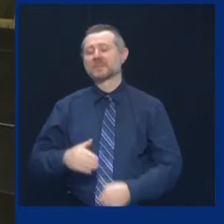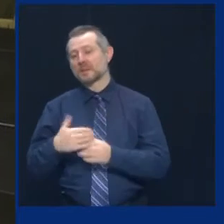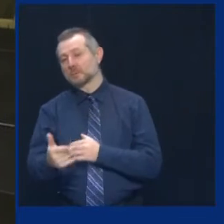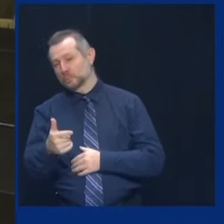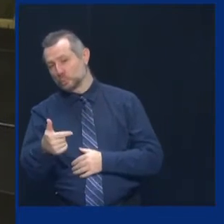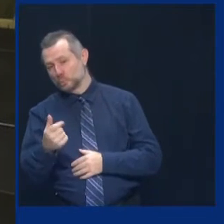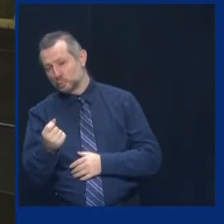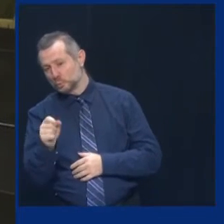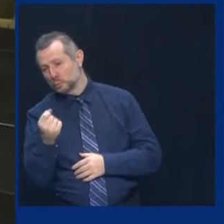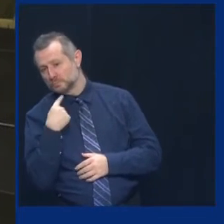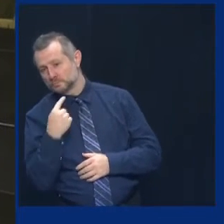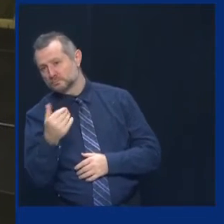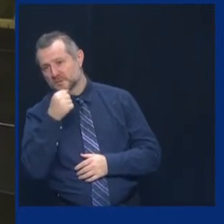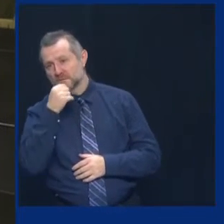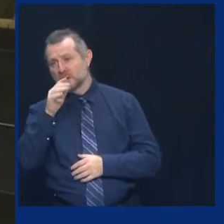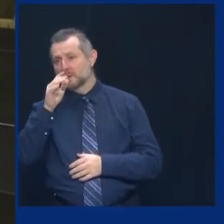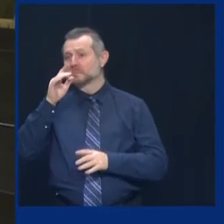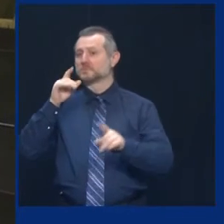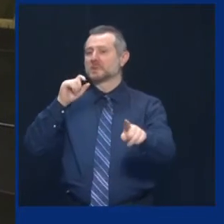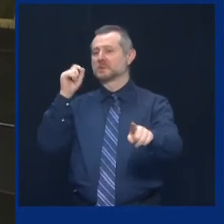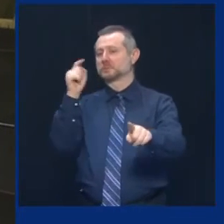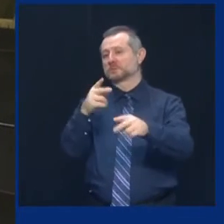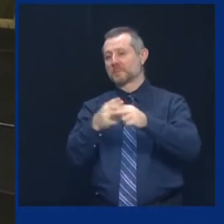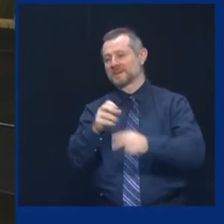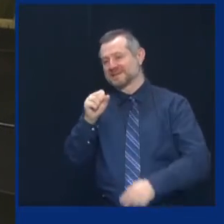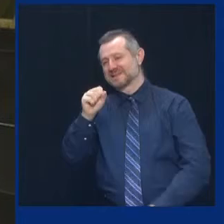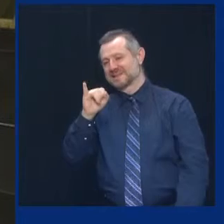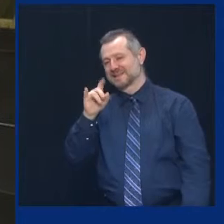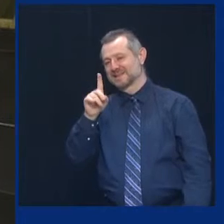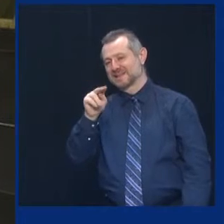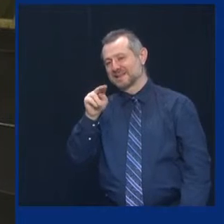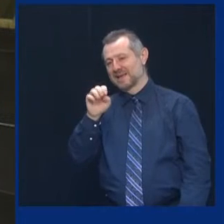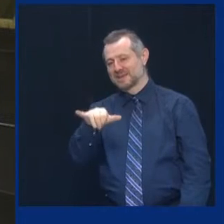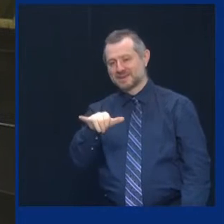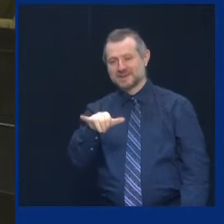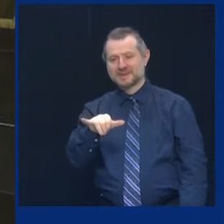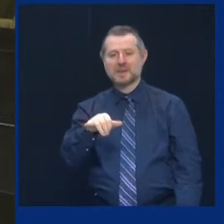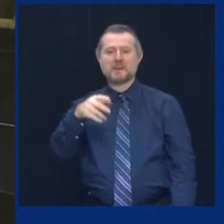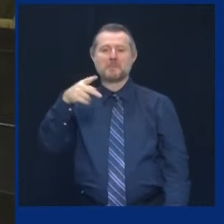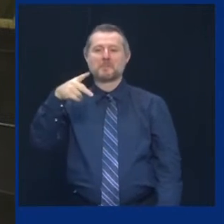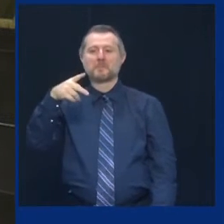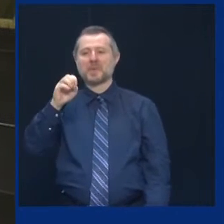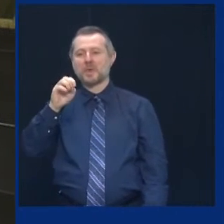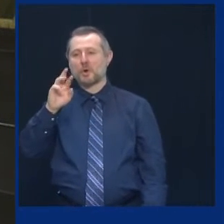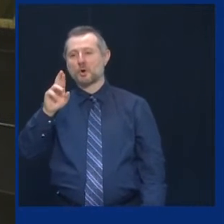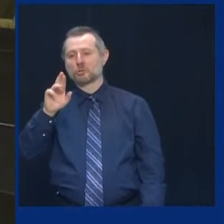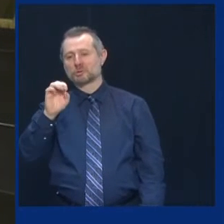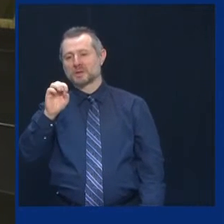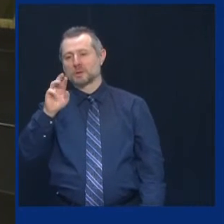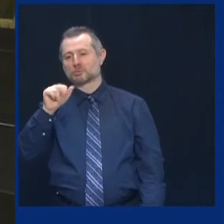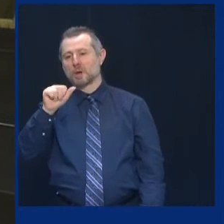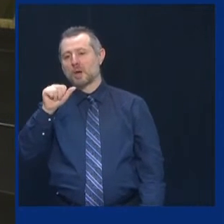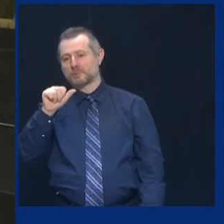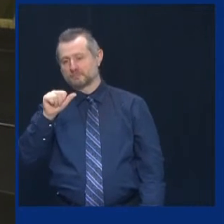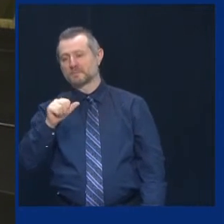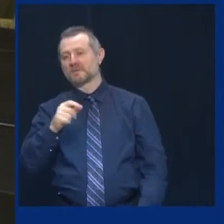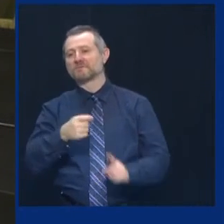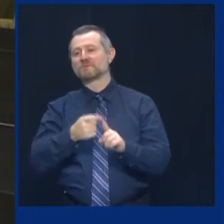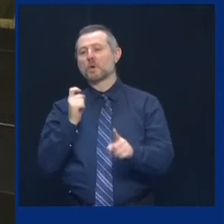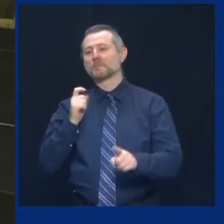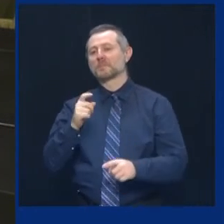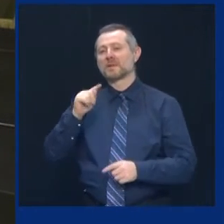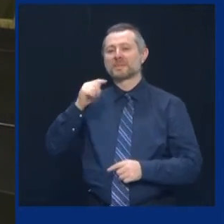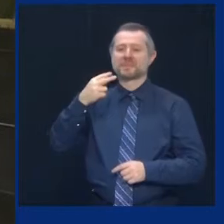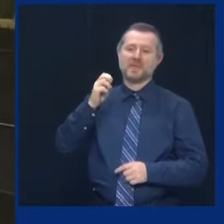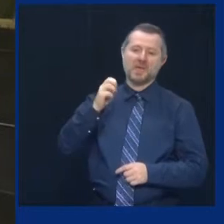Governor, your next question comes from Sydney Pereira from The Gothamist. Sydney, your line is now open. Please unmute your microphone.